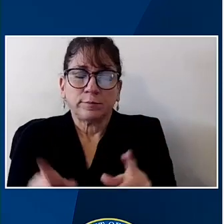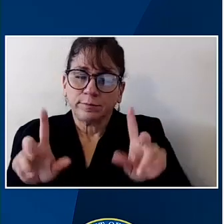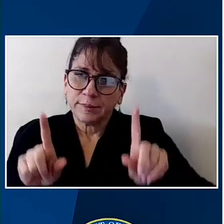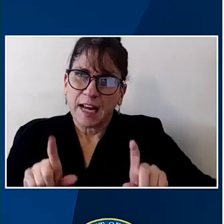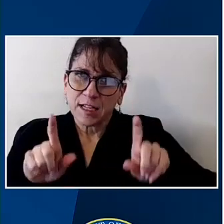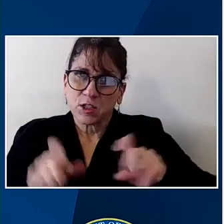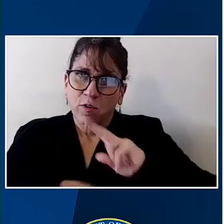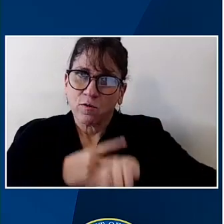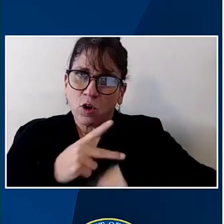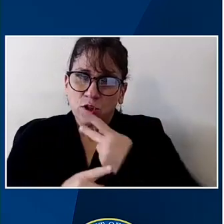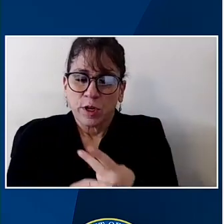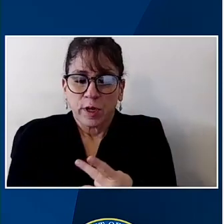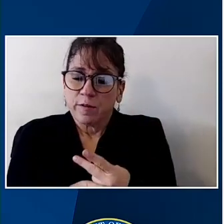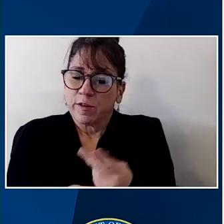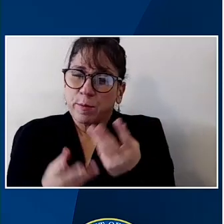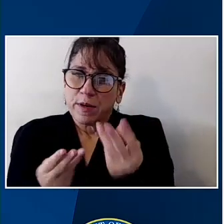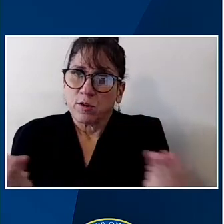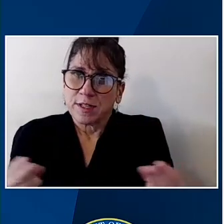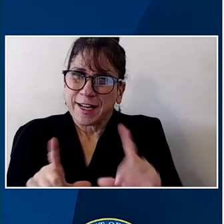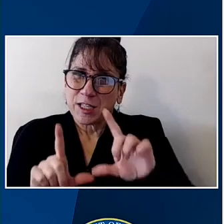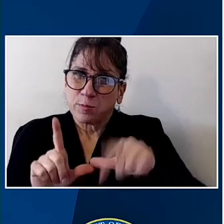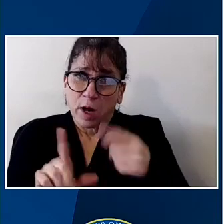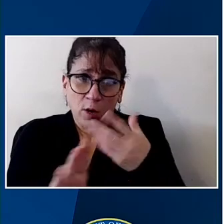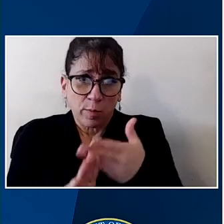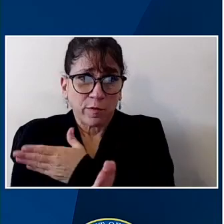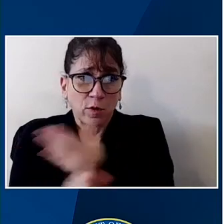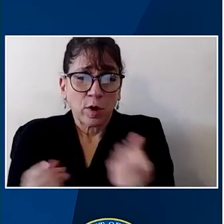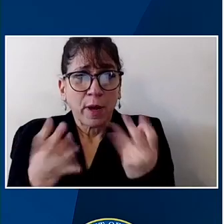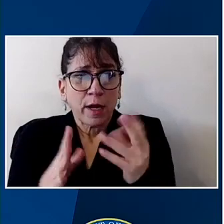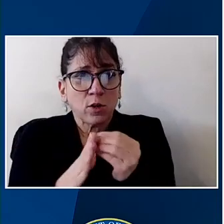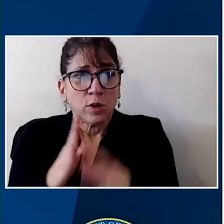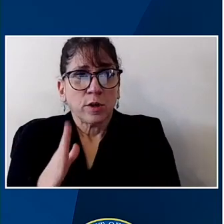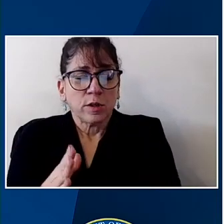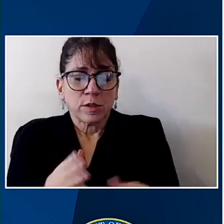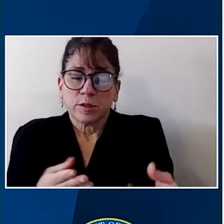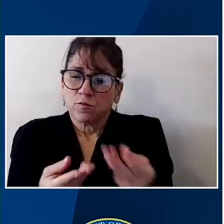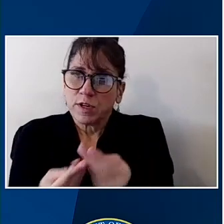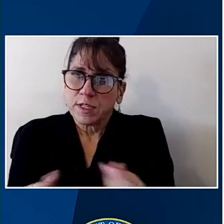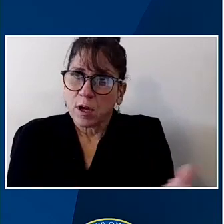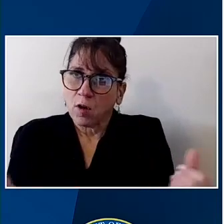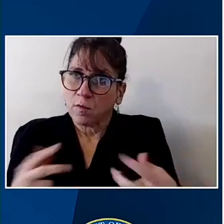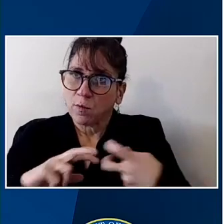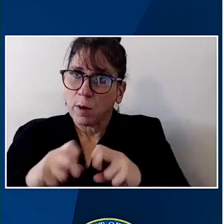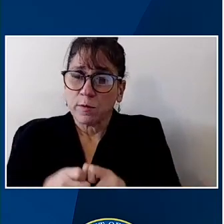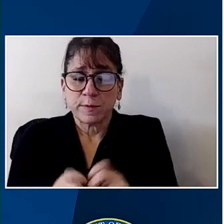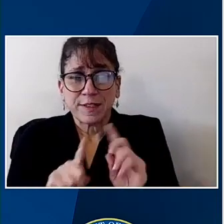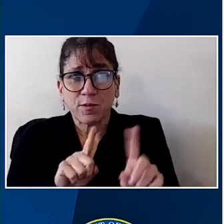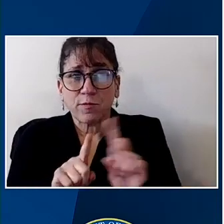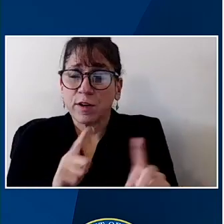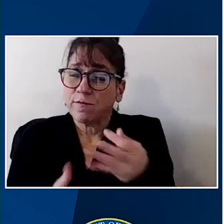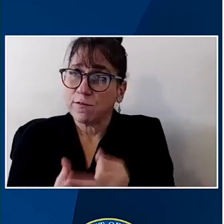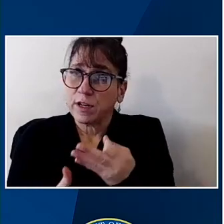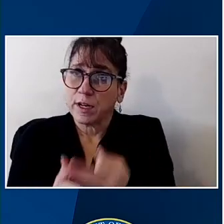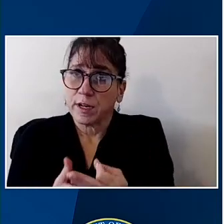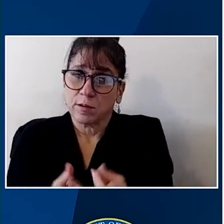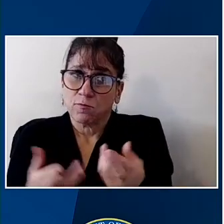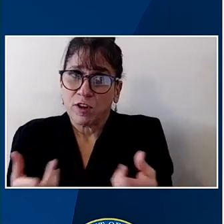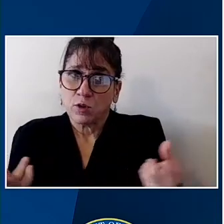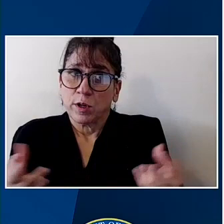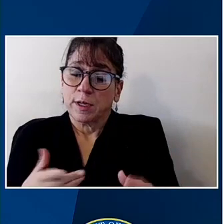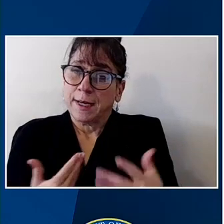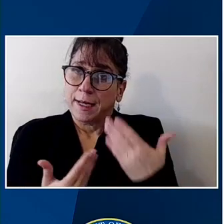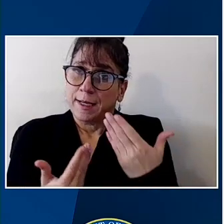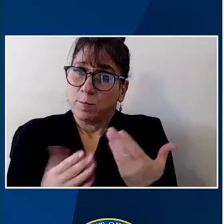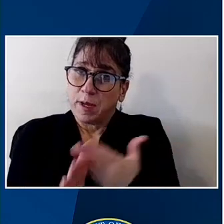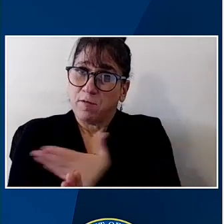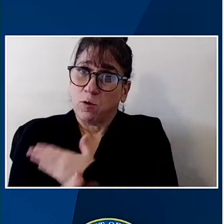materials, which still often expired before many students straightened out problems with multiple funding sources. Prior to easy access,